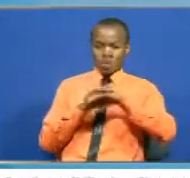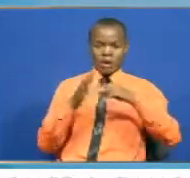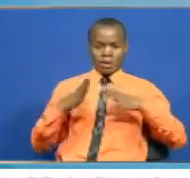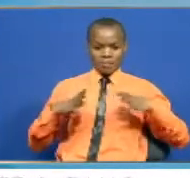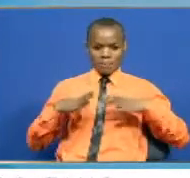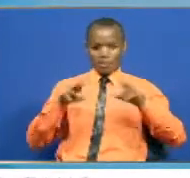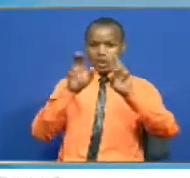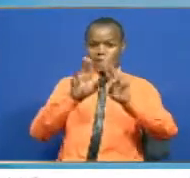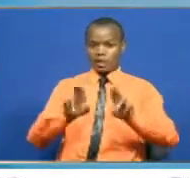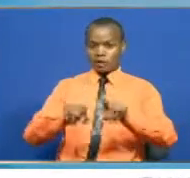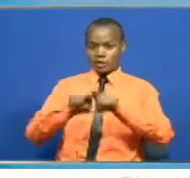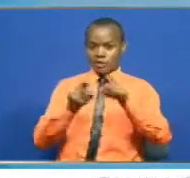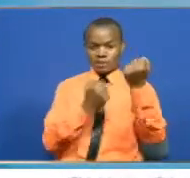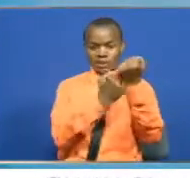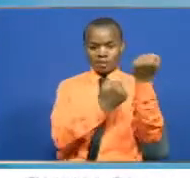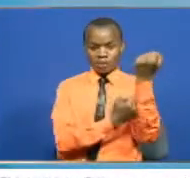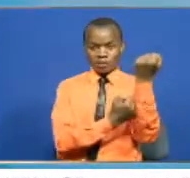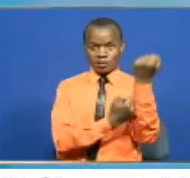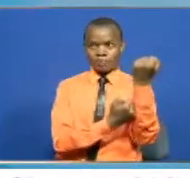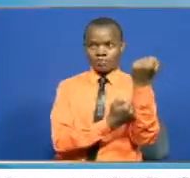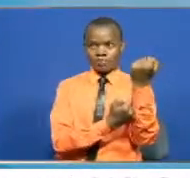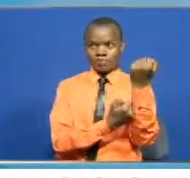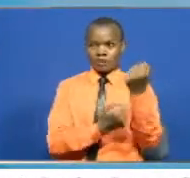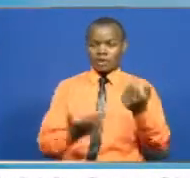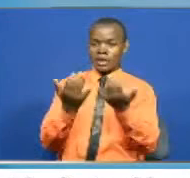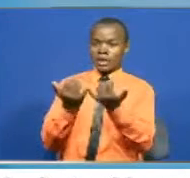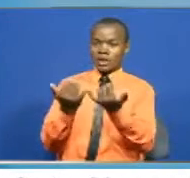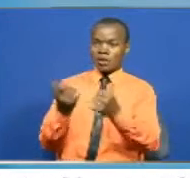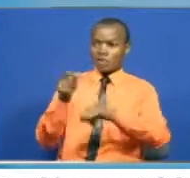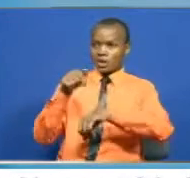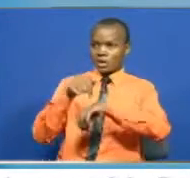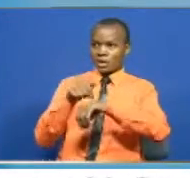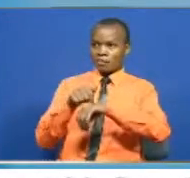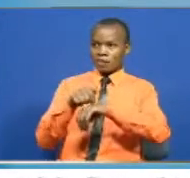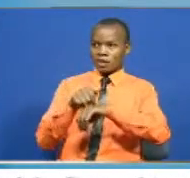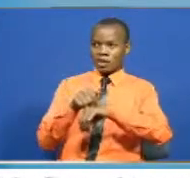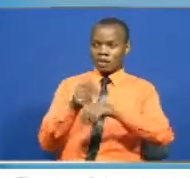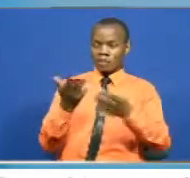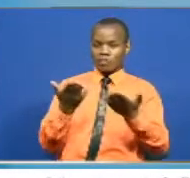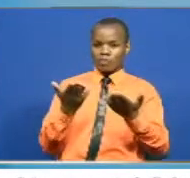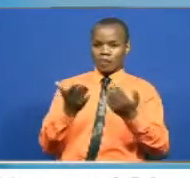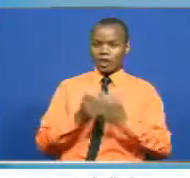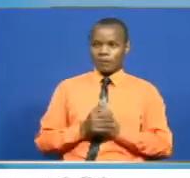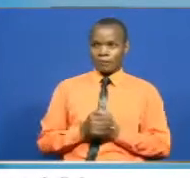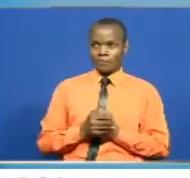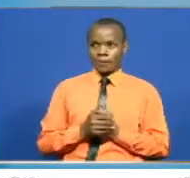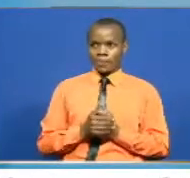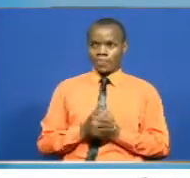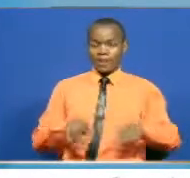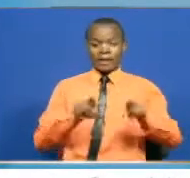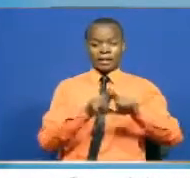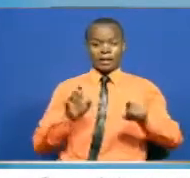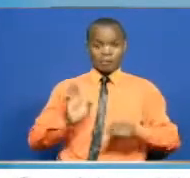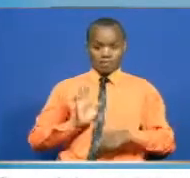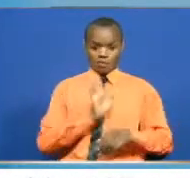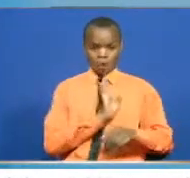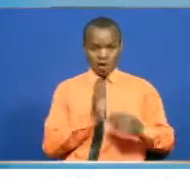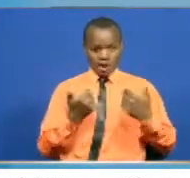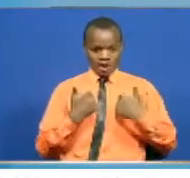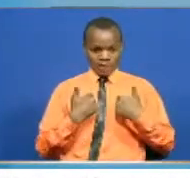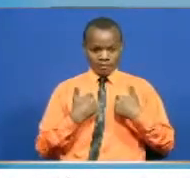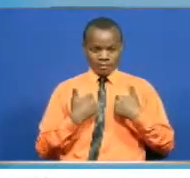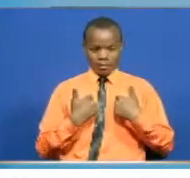so we have a lot of support now. When it comes to and also we have a board that also helps